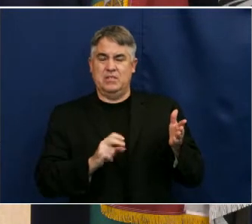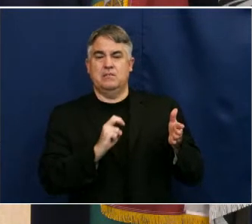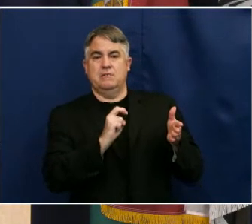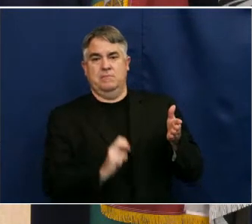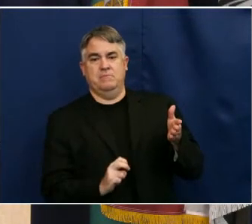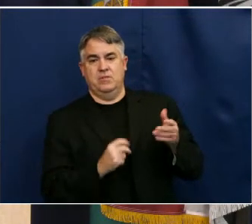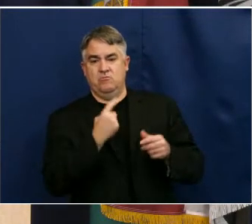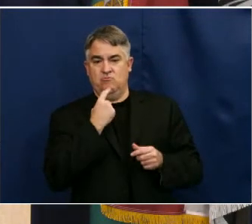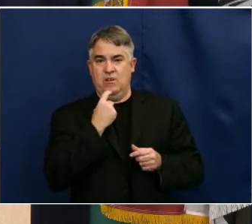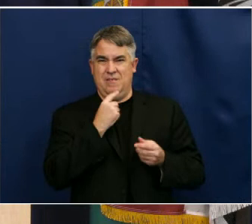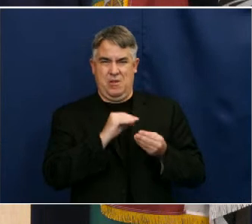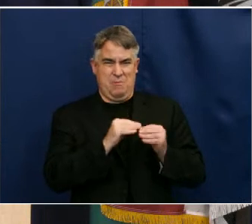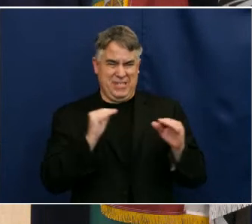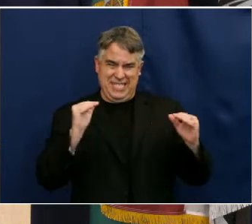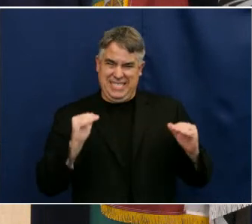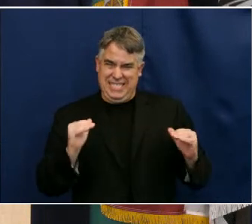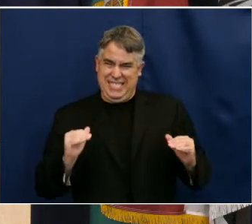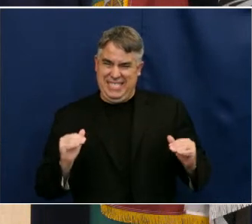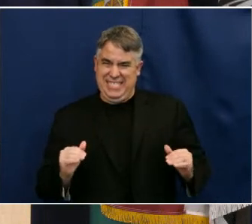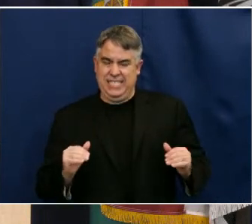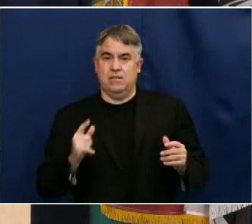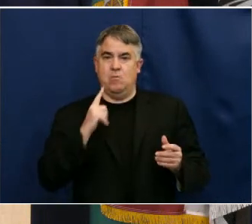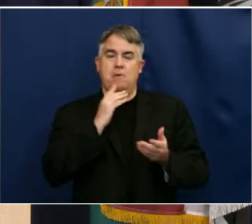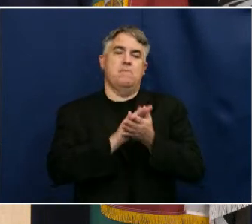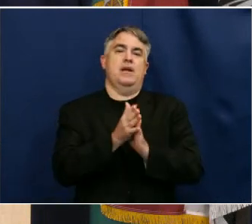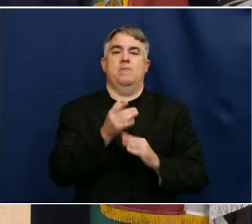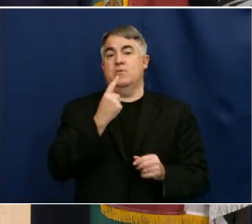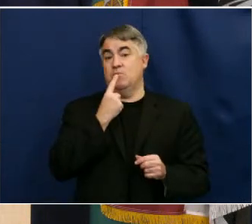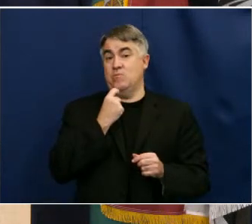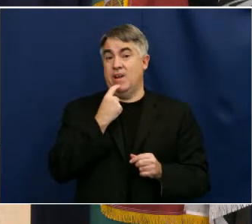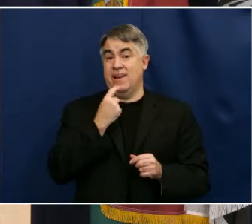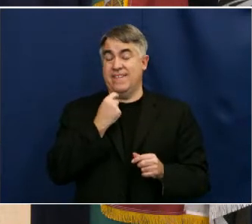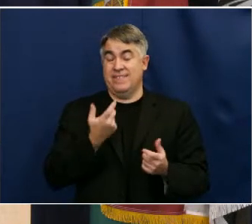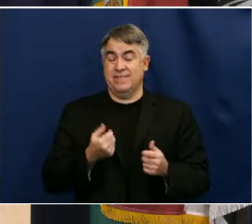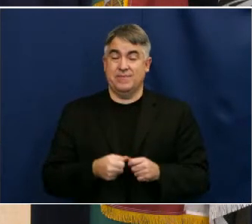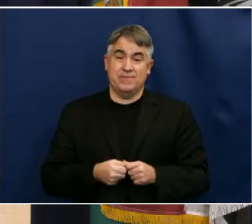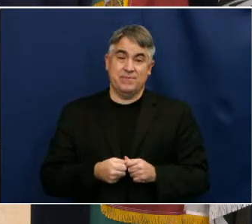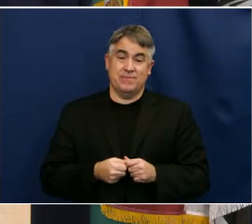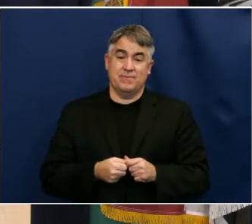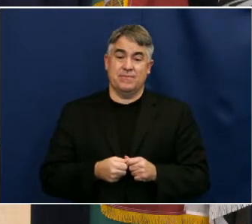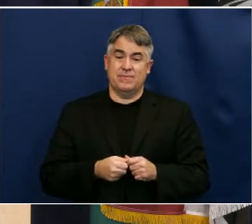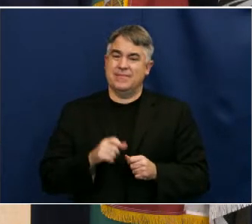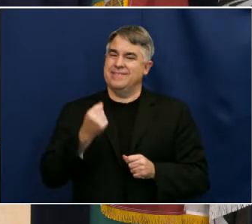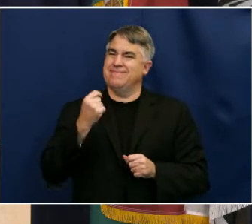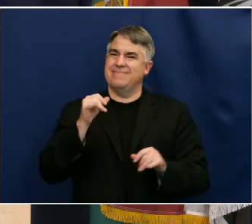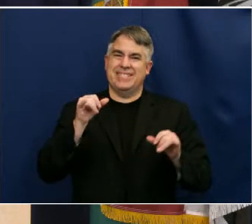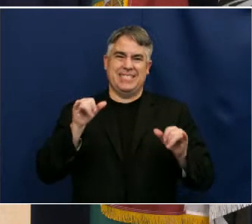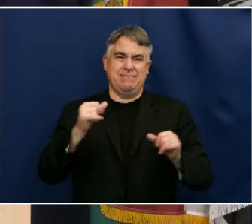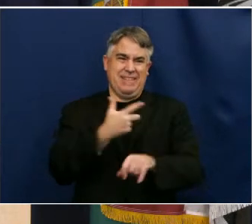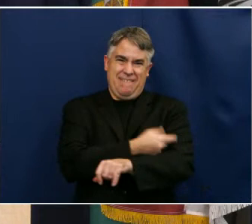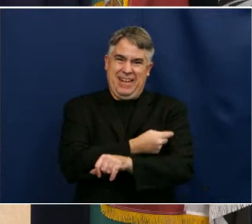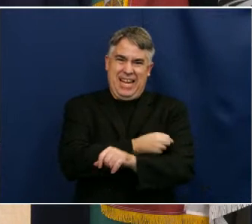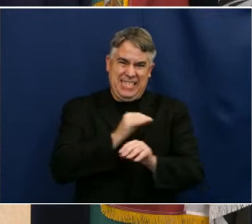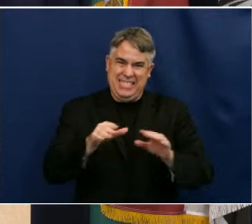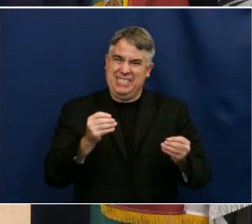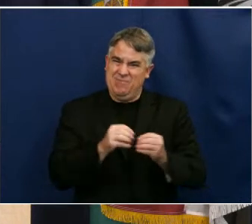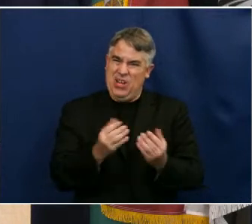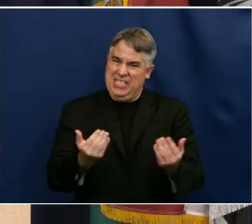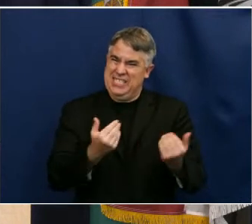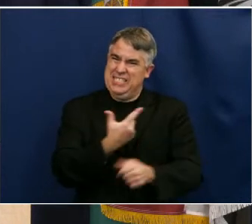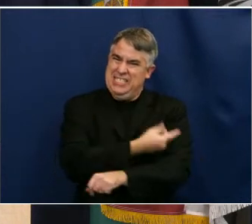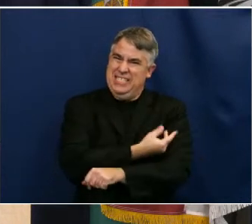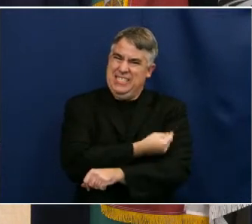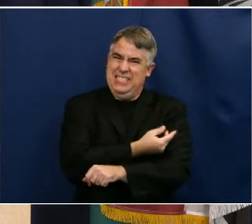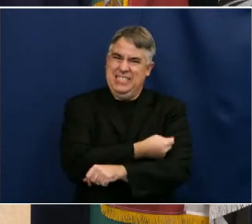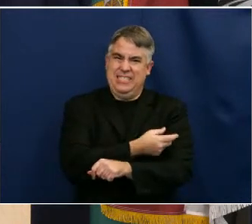Again, we have to see continued progress with lowering our case rate, which means we have to keep vaccinating folks, and everyone has to do the things they're doing every day to